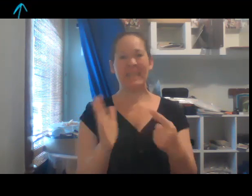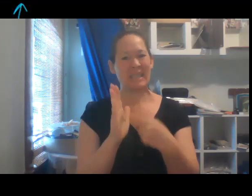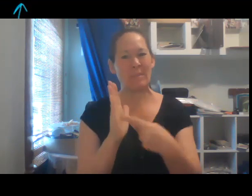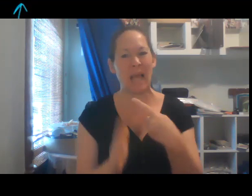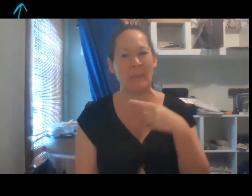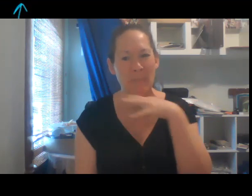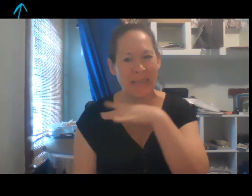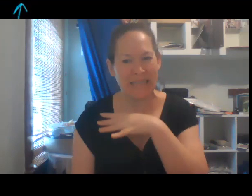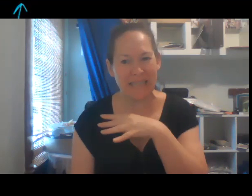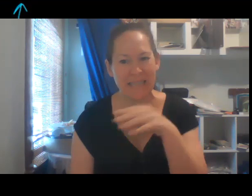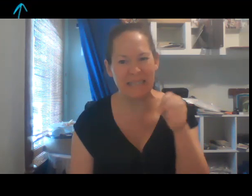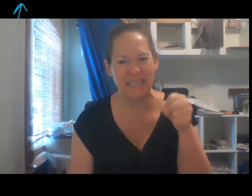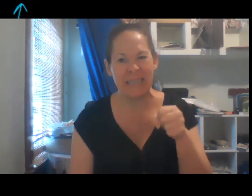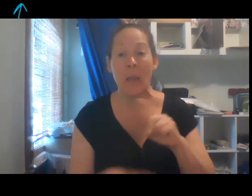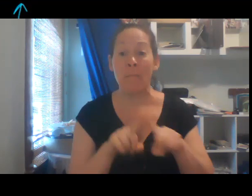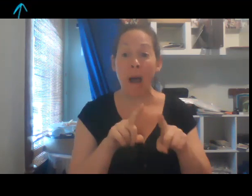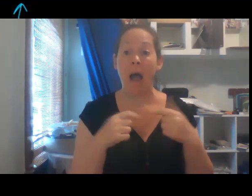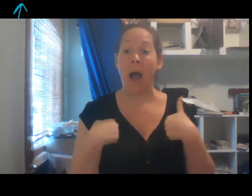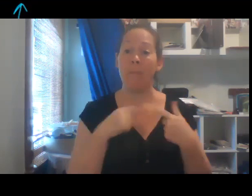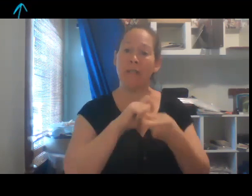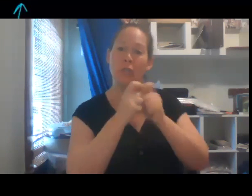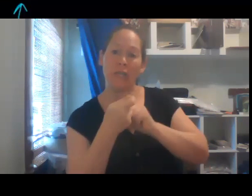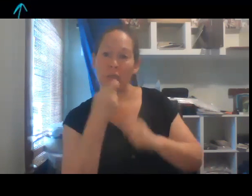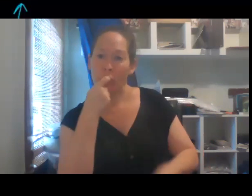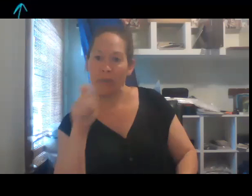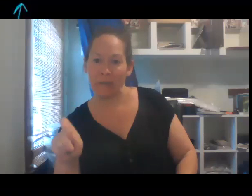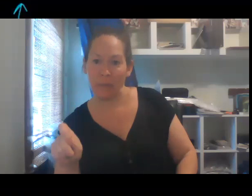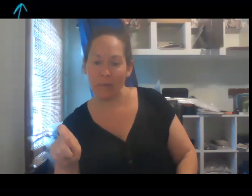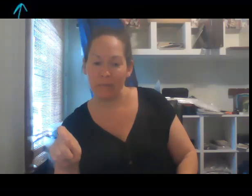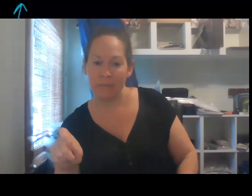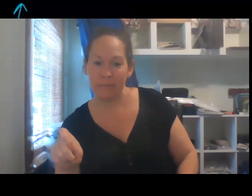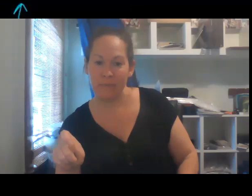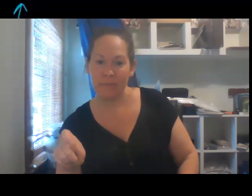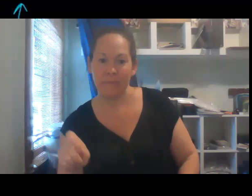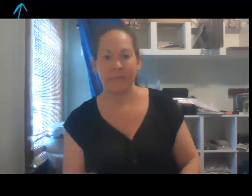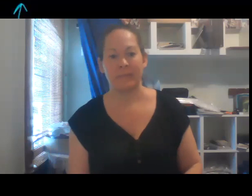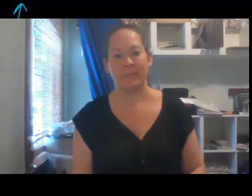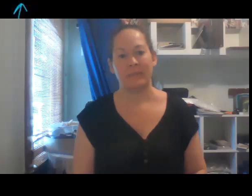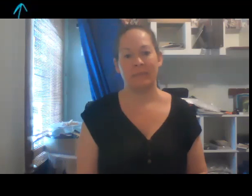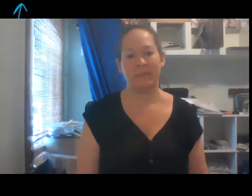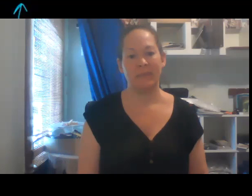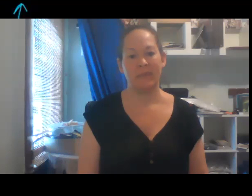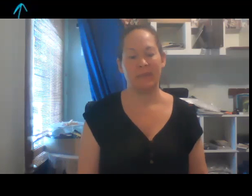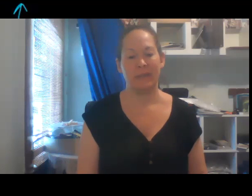will approximate it to a decimal. Now here's the secret. When doing things like this, keep a large